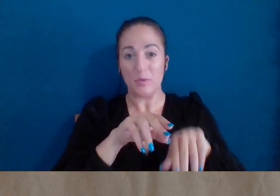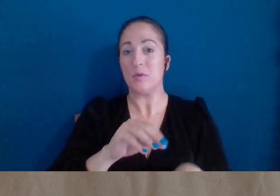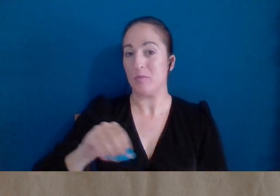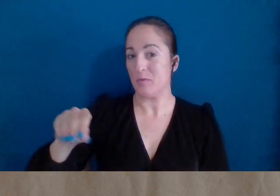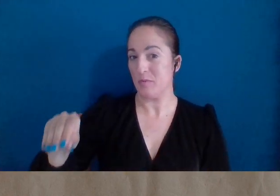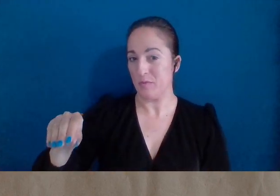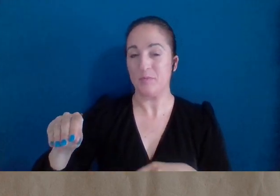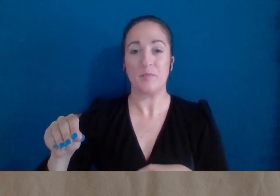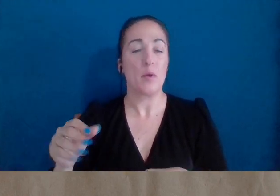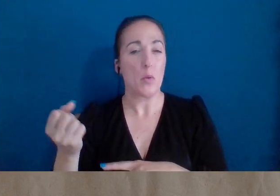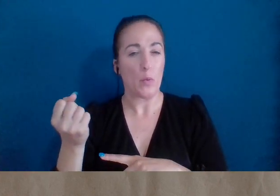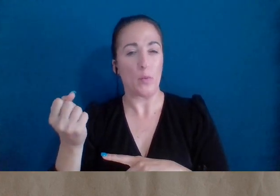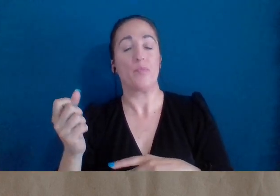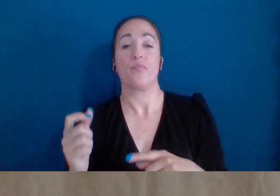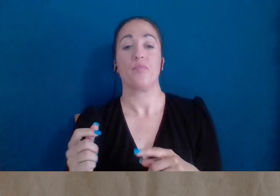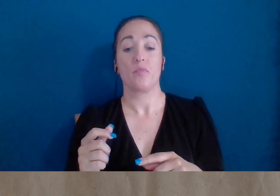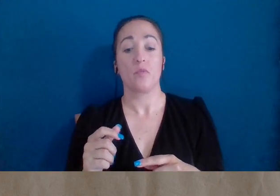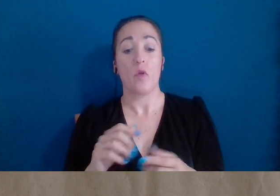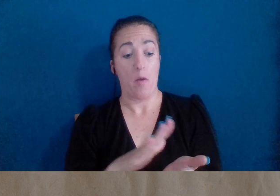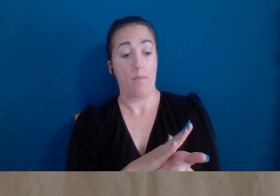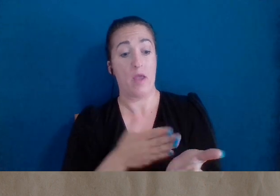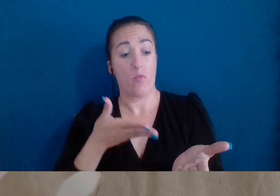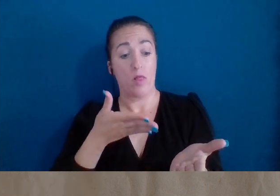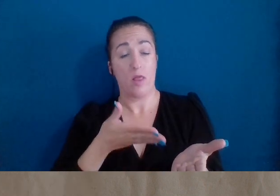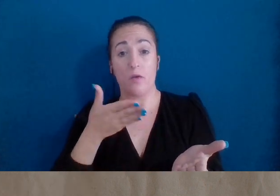2 more limbs.